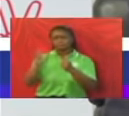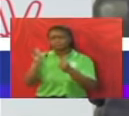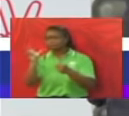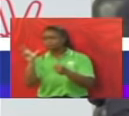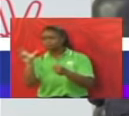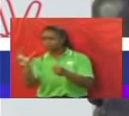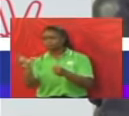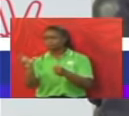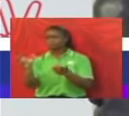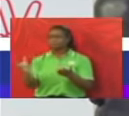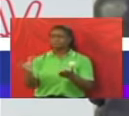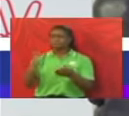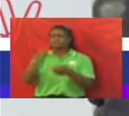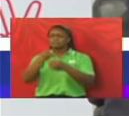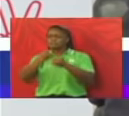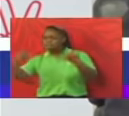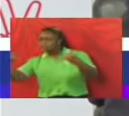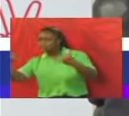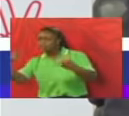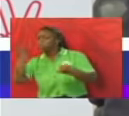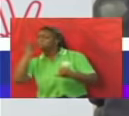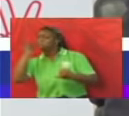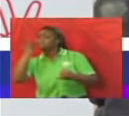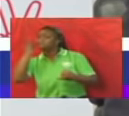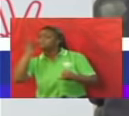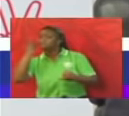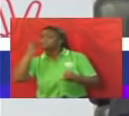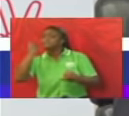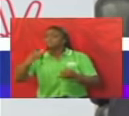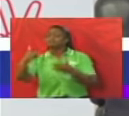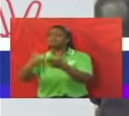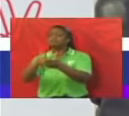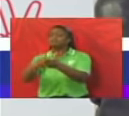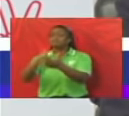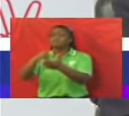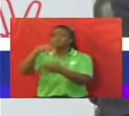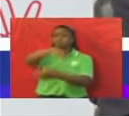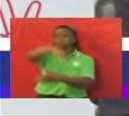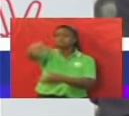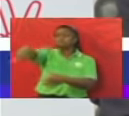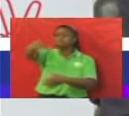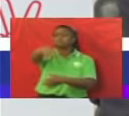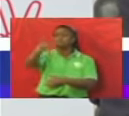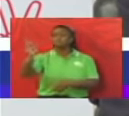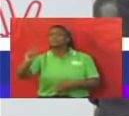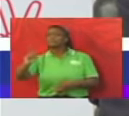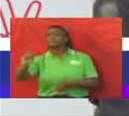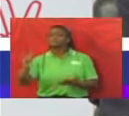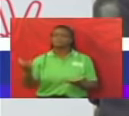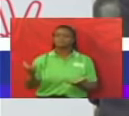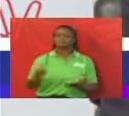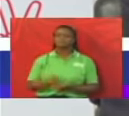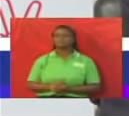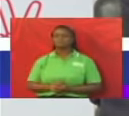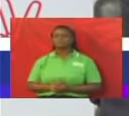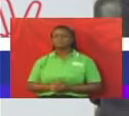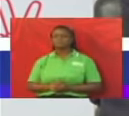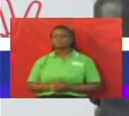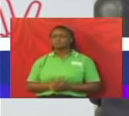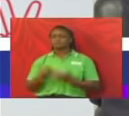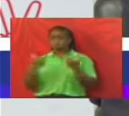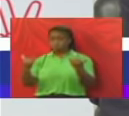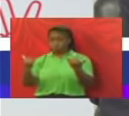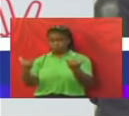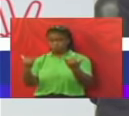list. The second part of the question was to do with more vaccines, I believe. So at this time, not